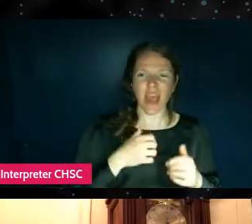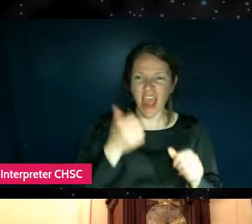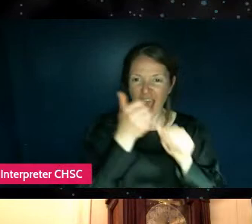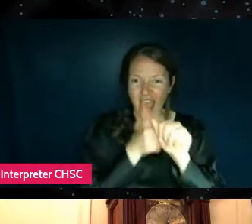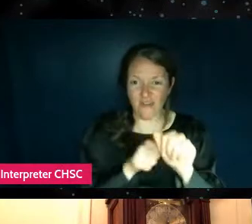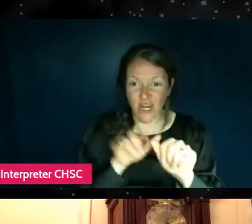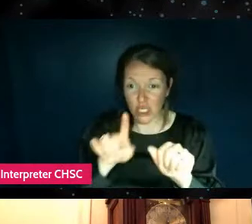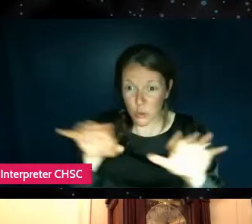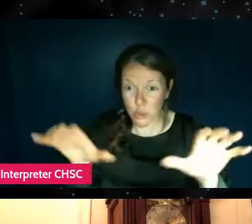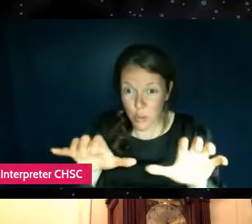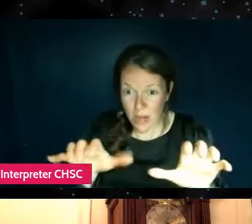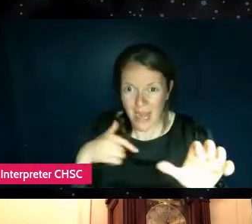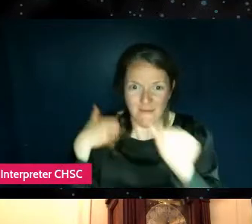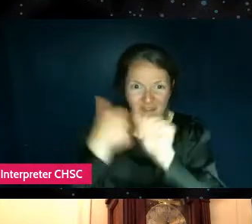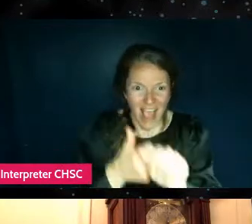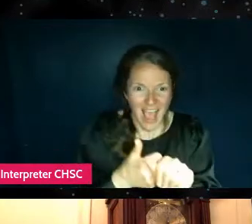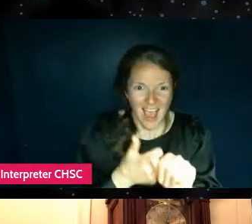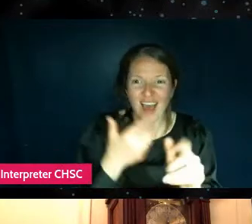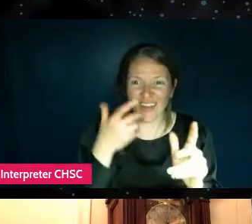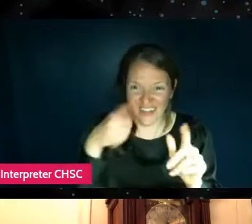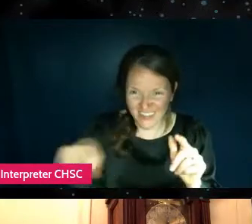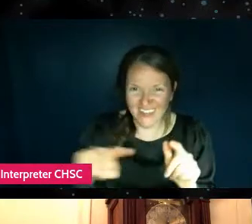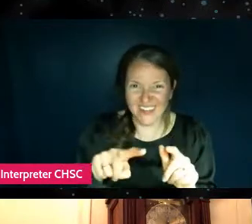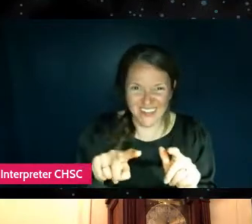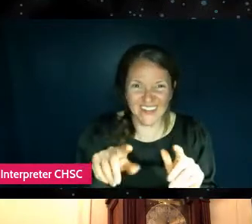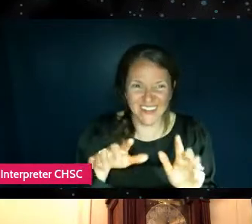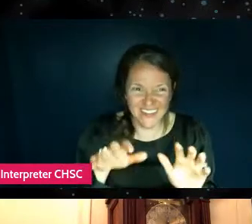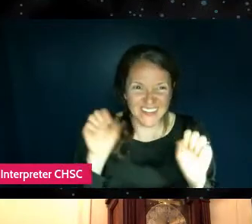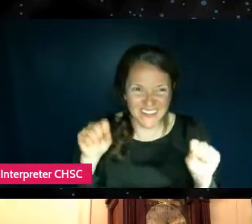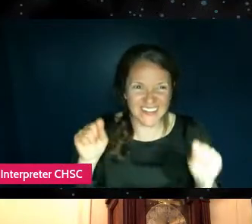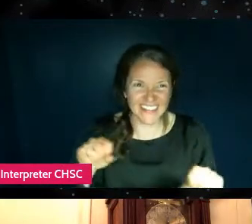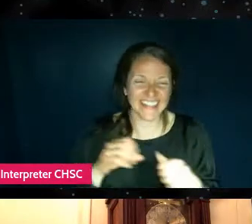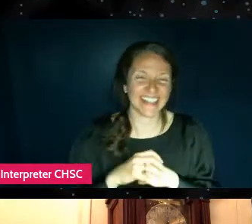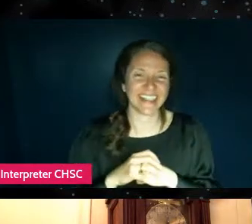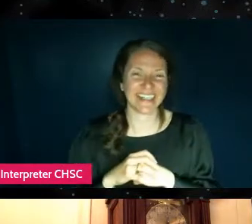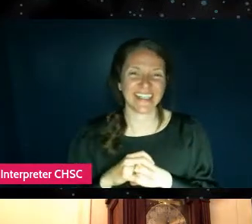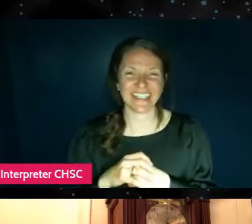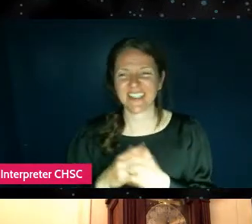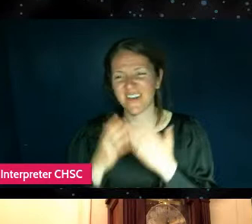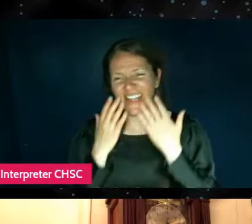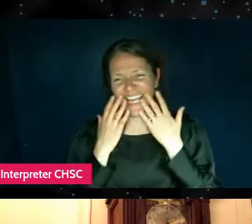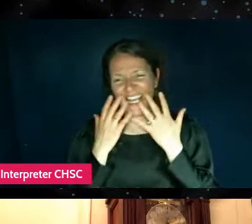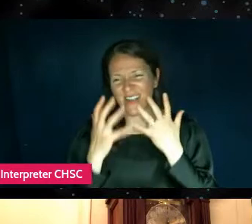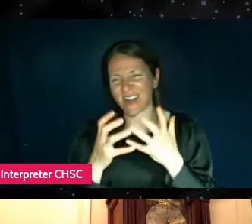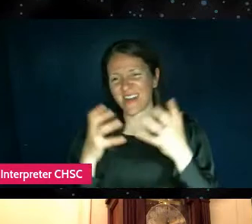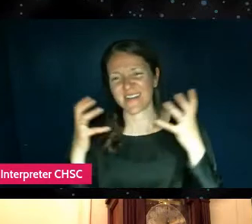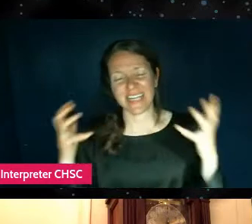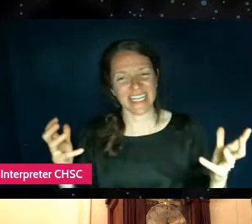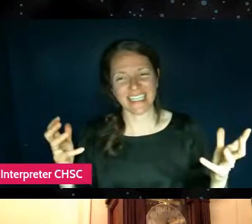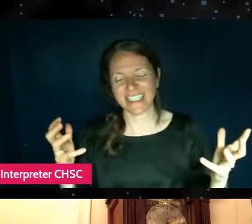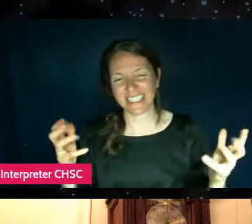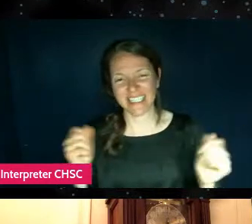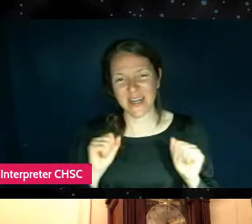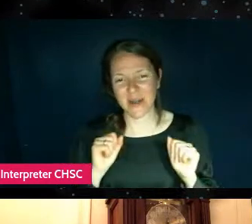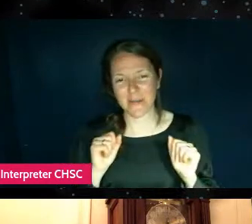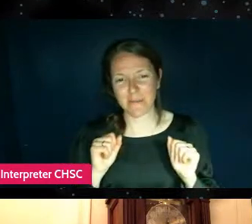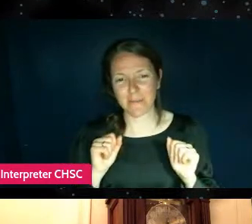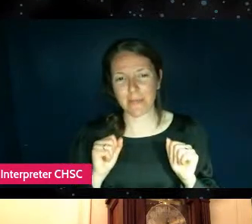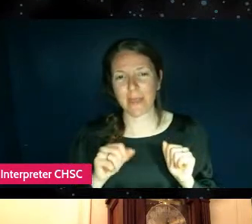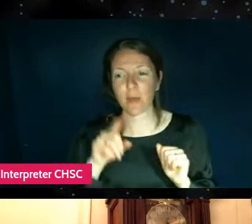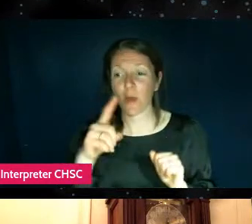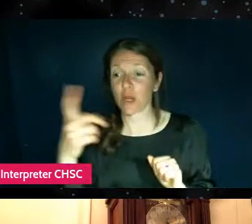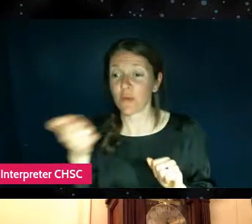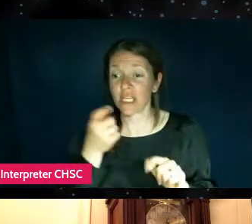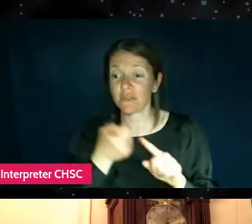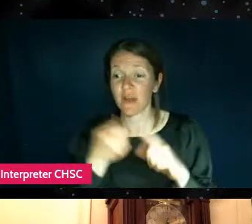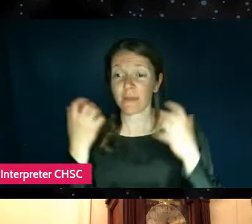all times, if I can get my eyes on it. So thank you all so much. I have one question from